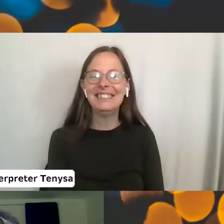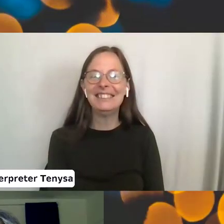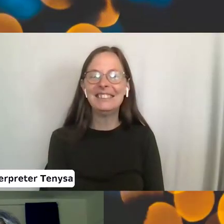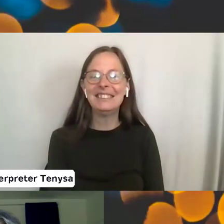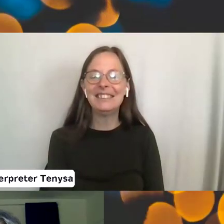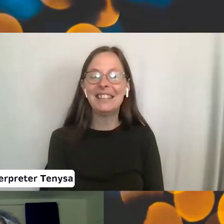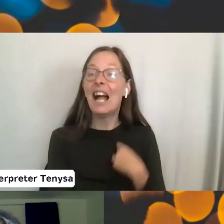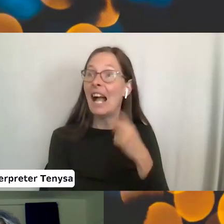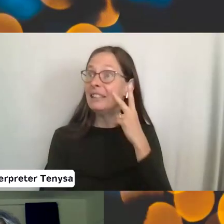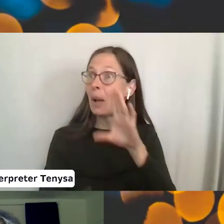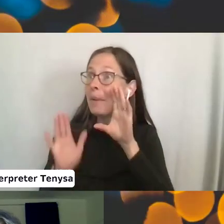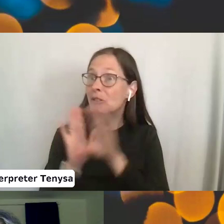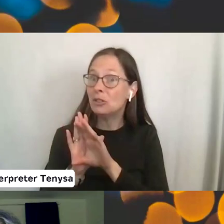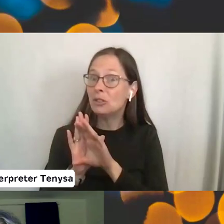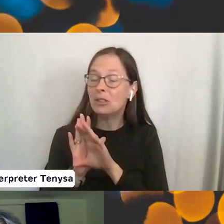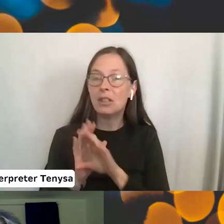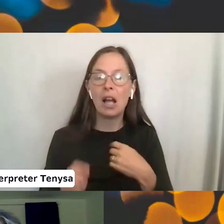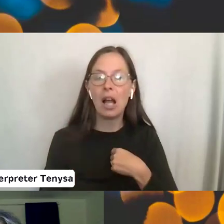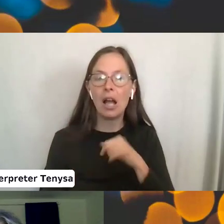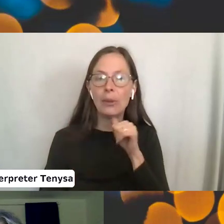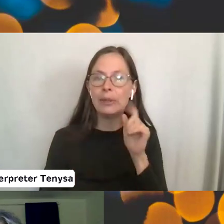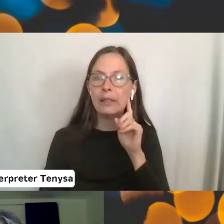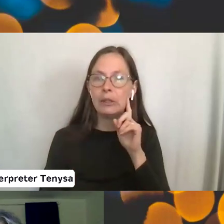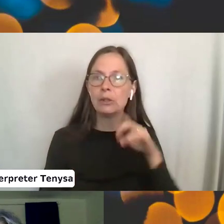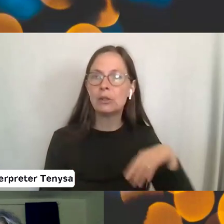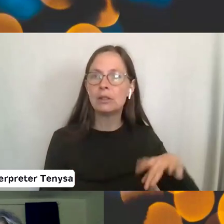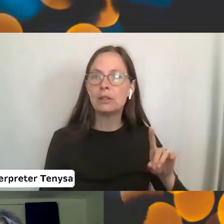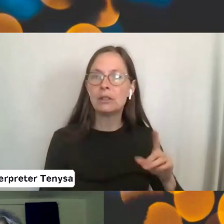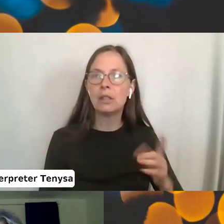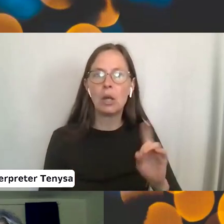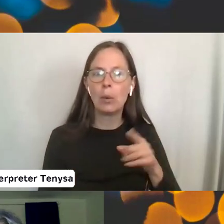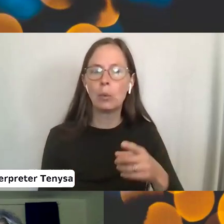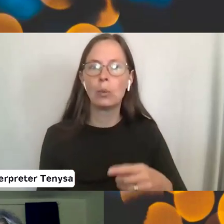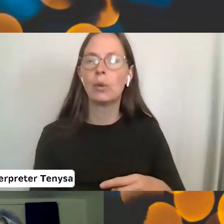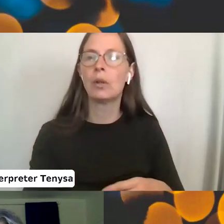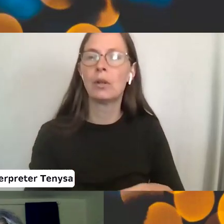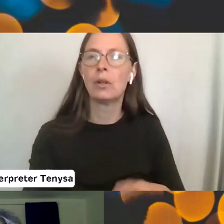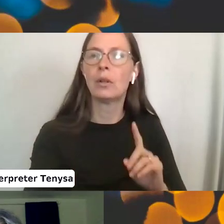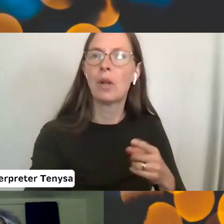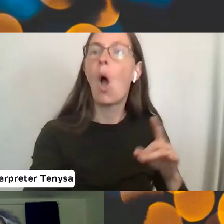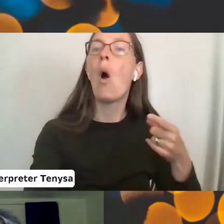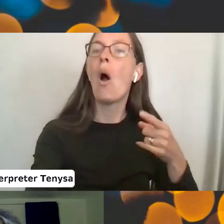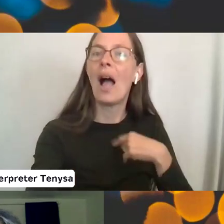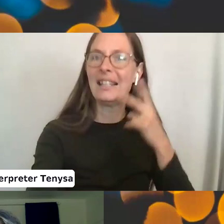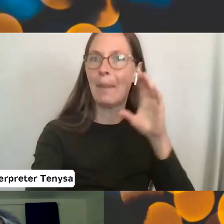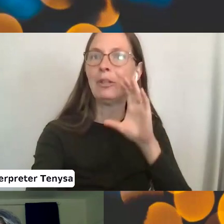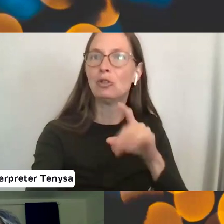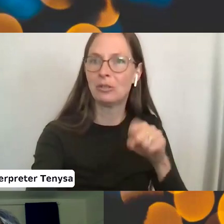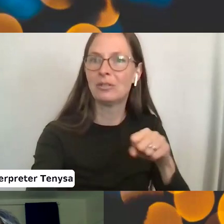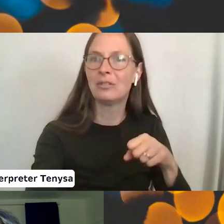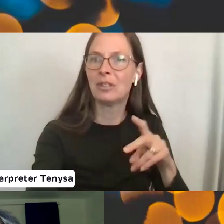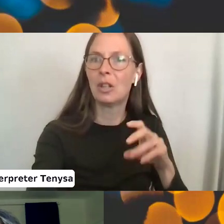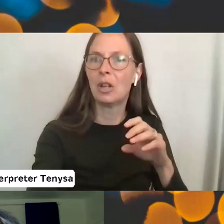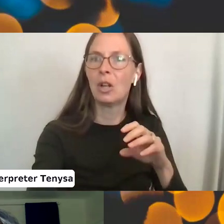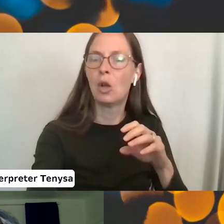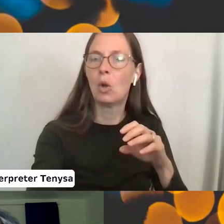I see a picture. I don't hear her yet. Where are you? There I see a picture. Yeah. I see the